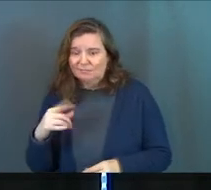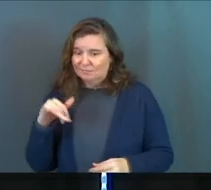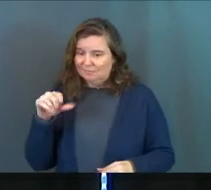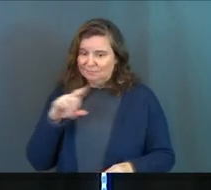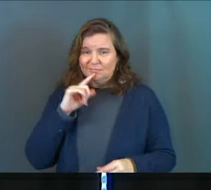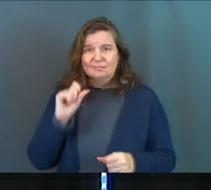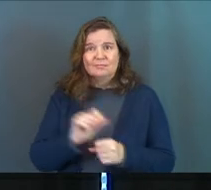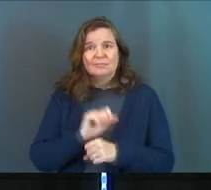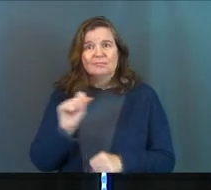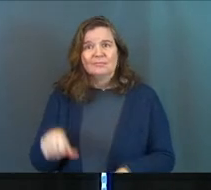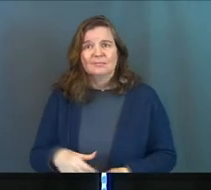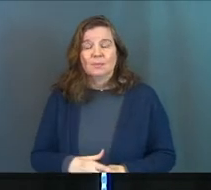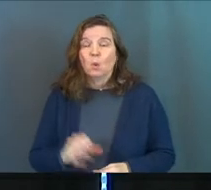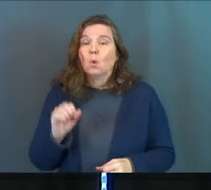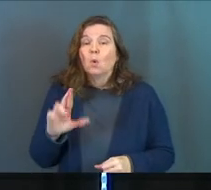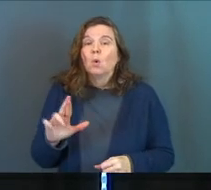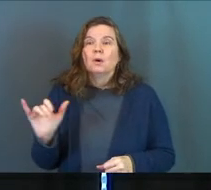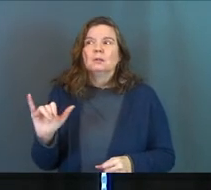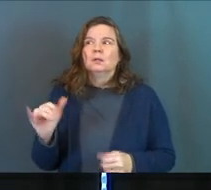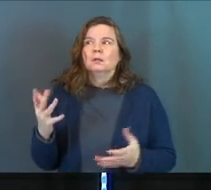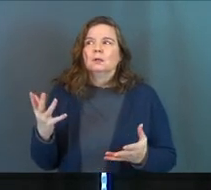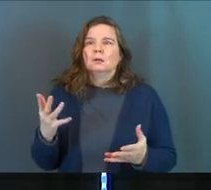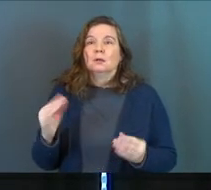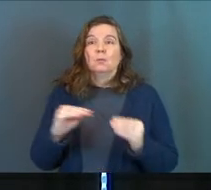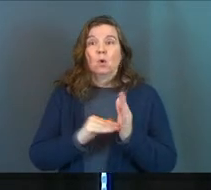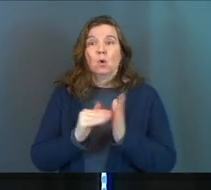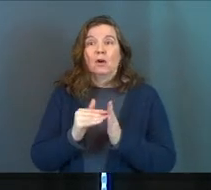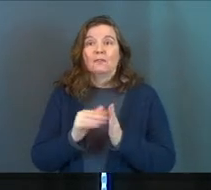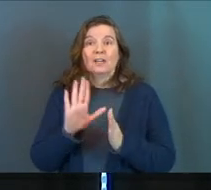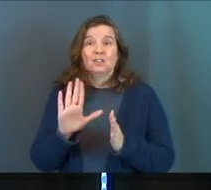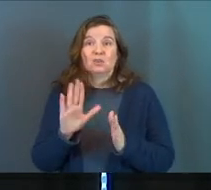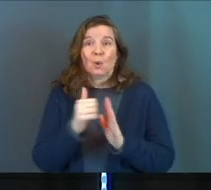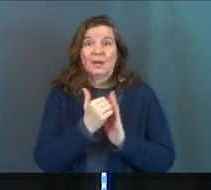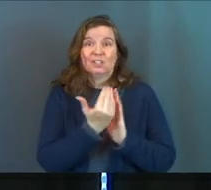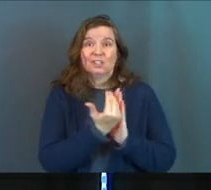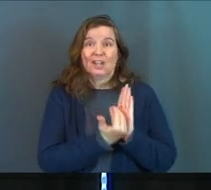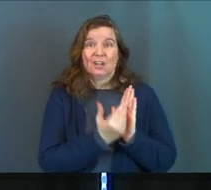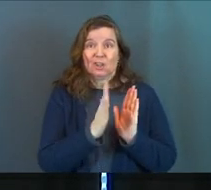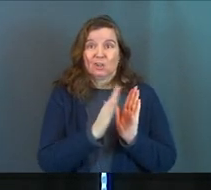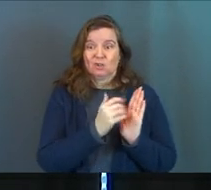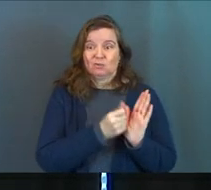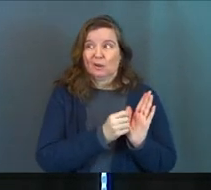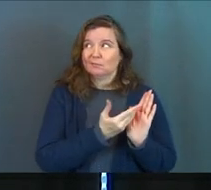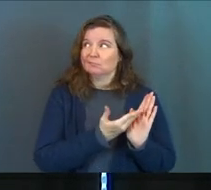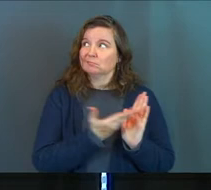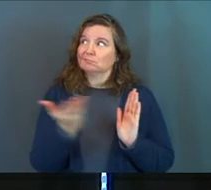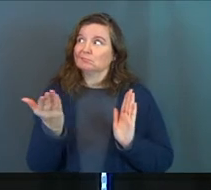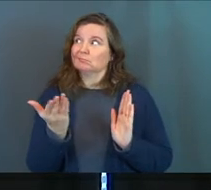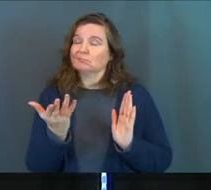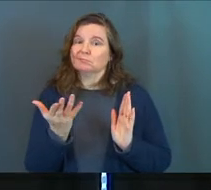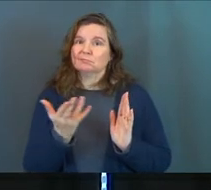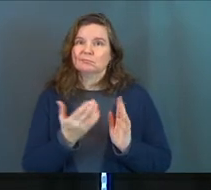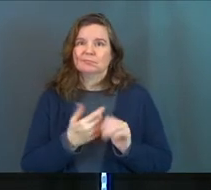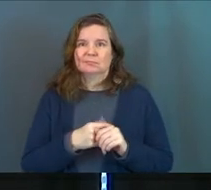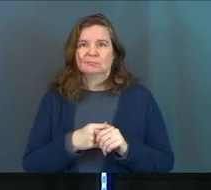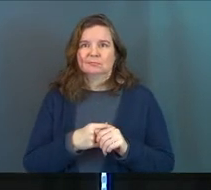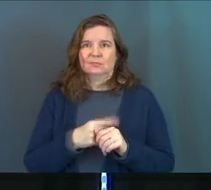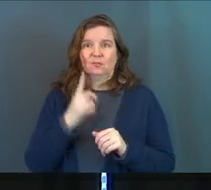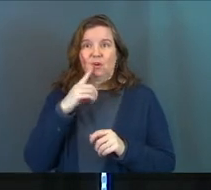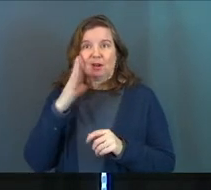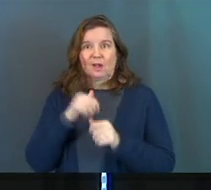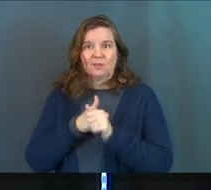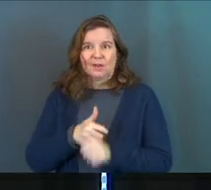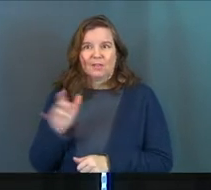totally is. Right? Or it's, what more often, it's your agenda that you're kind of trying to slip in there. I'm